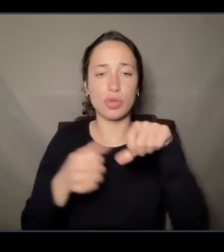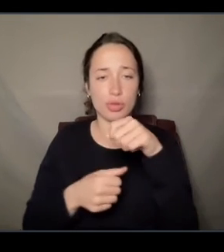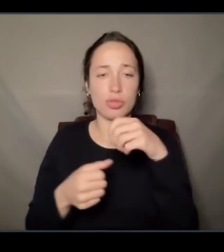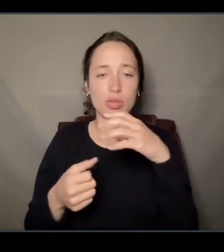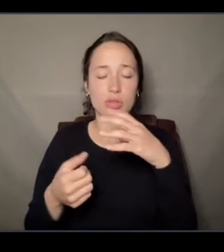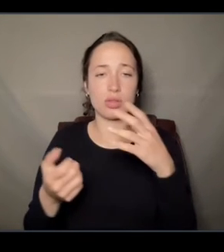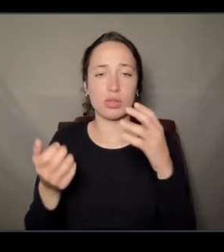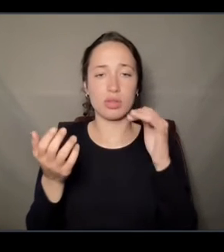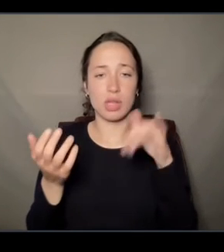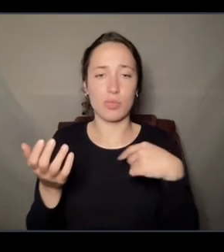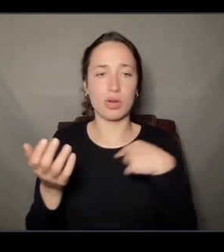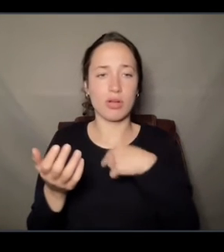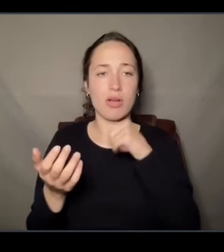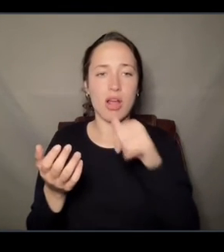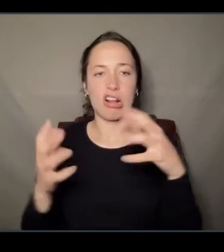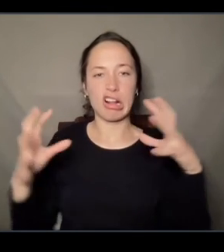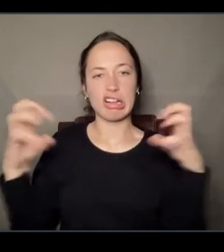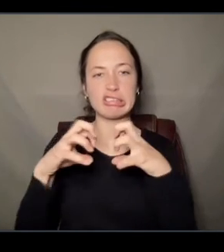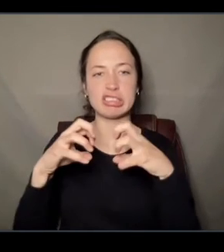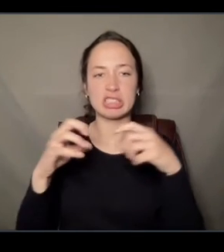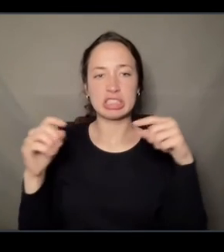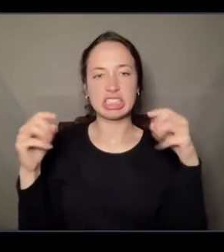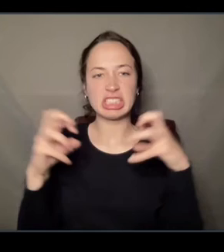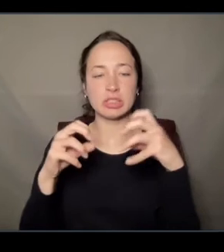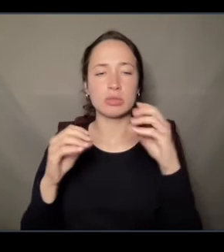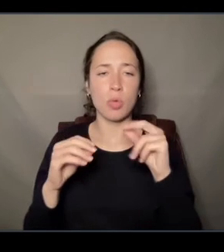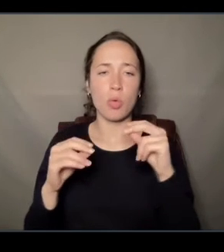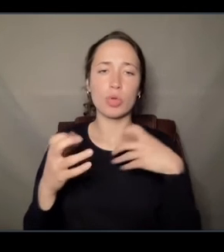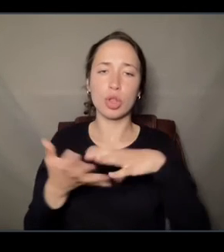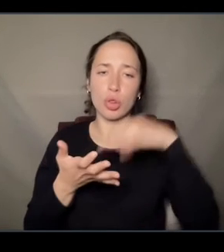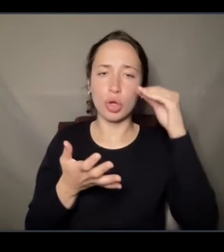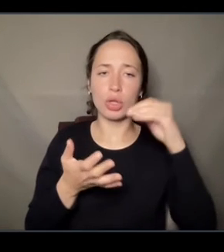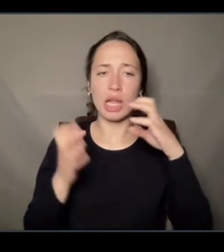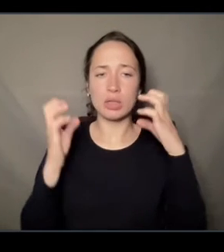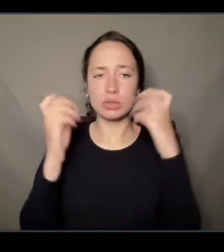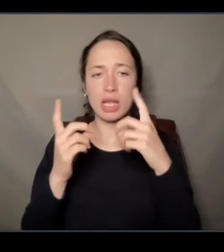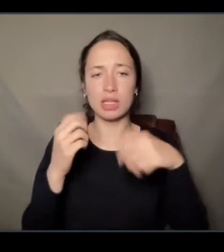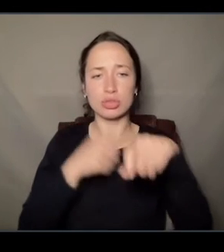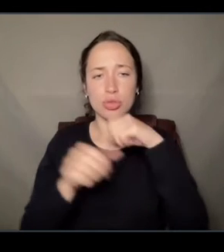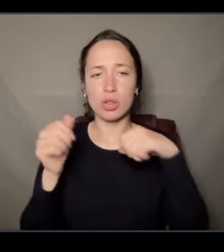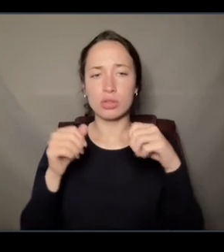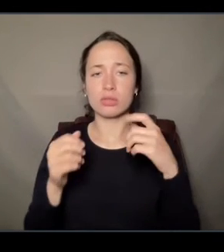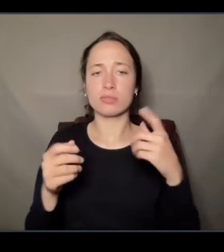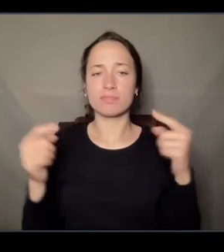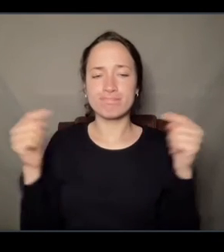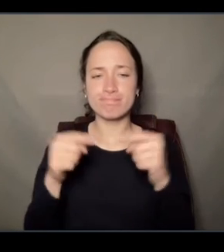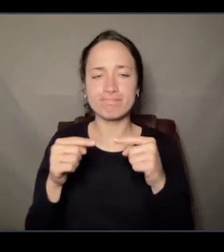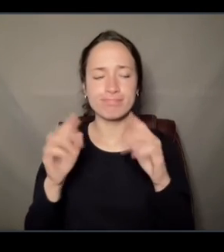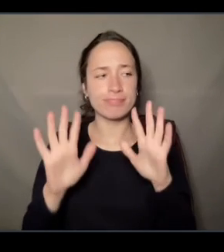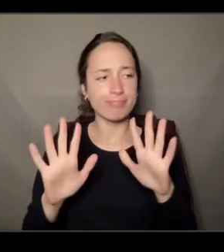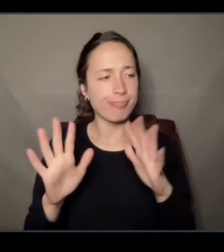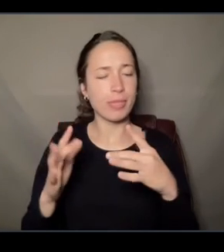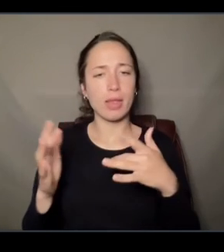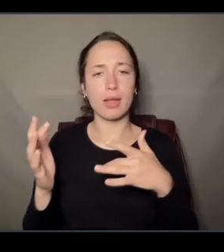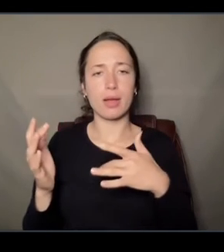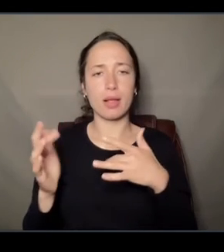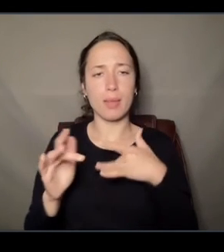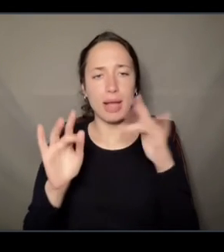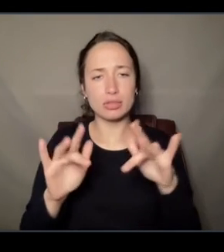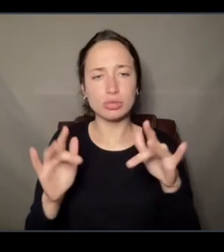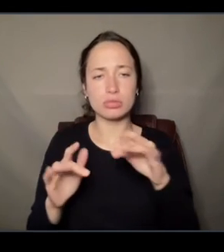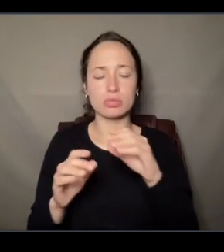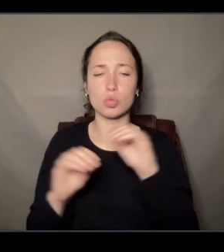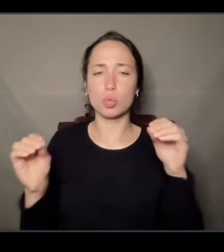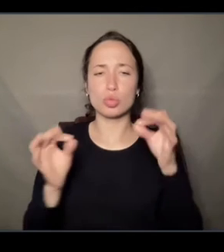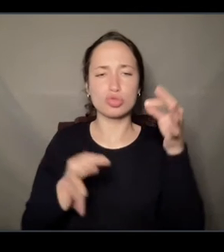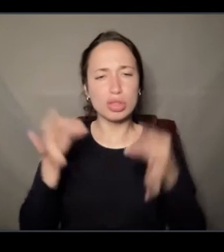trust each other, that we're not out to hurt each other, but we want to learn and educate, and we come towards each other with compassion